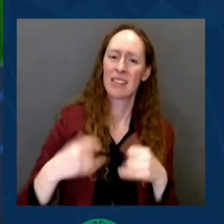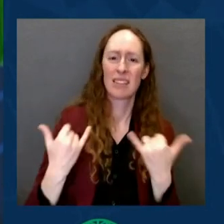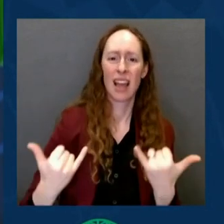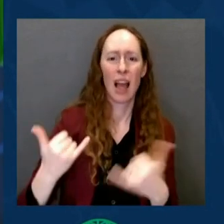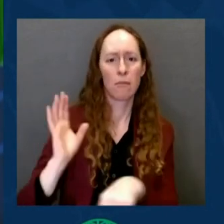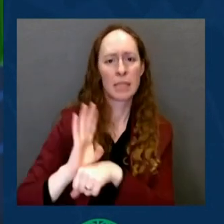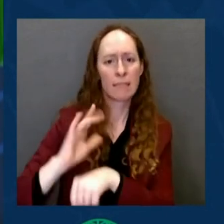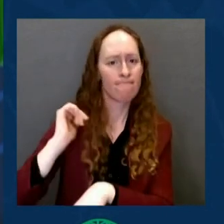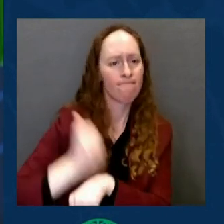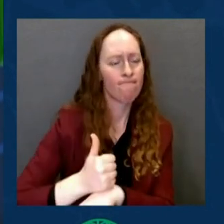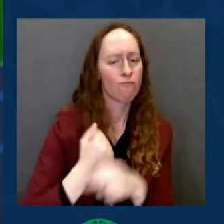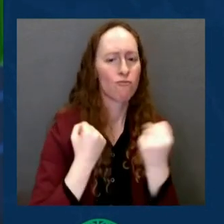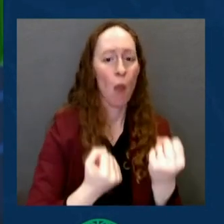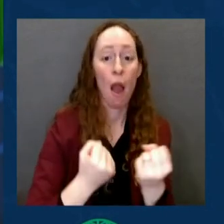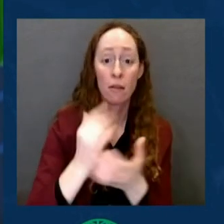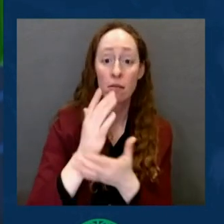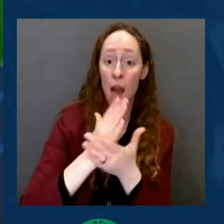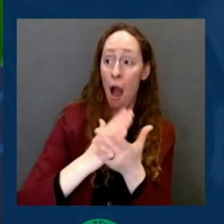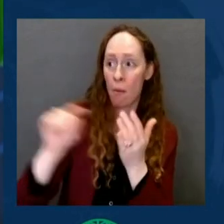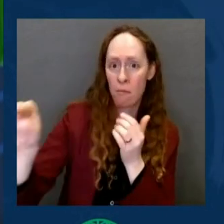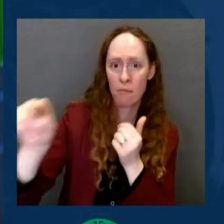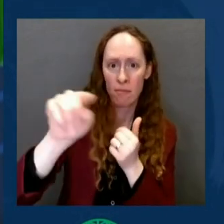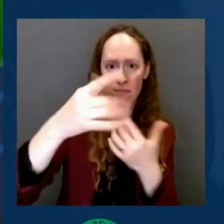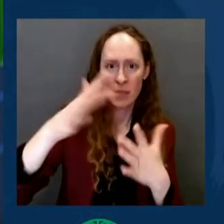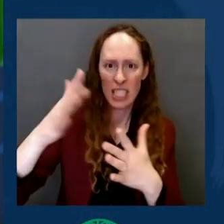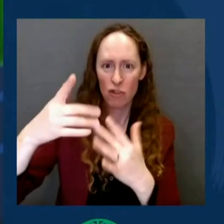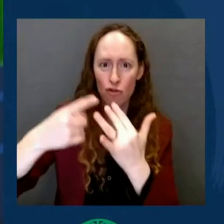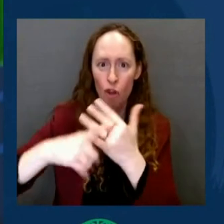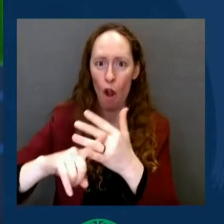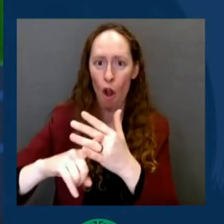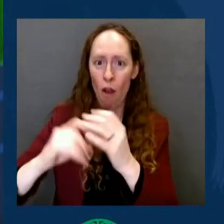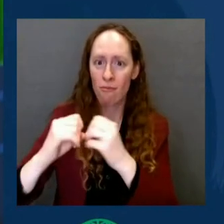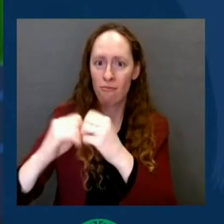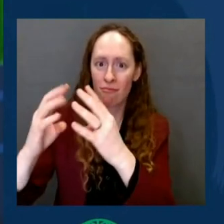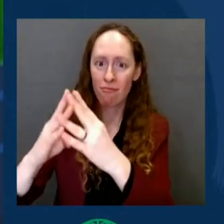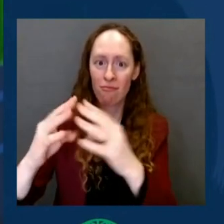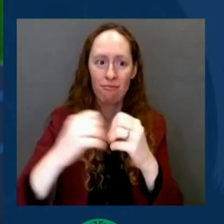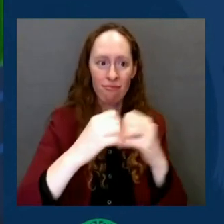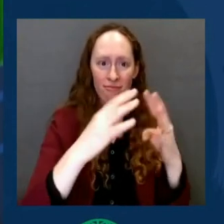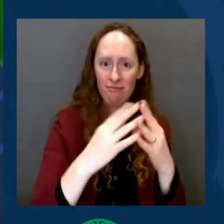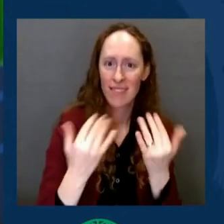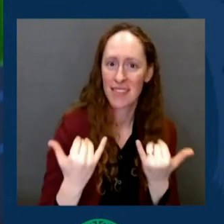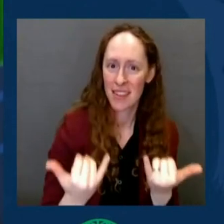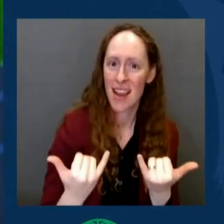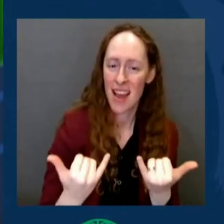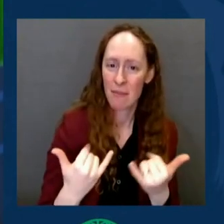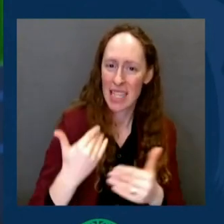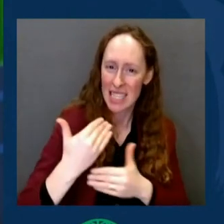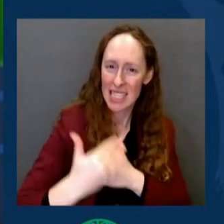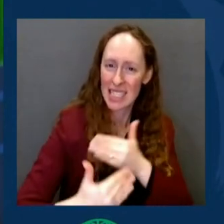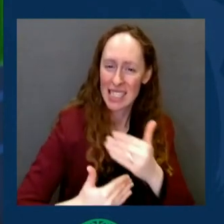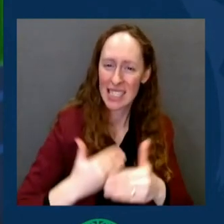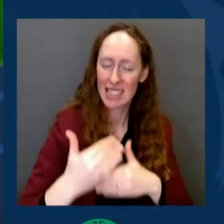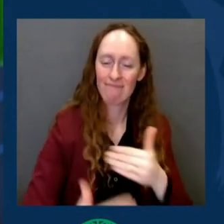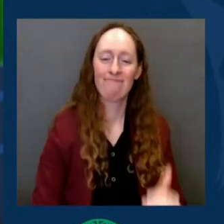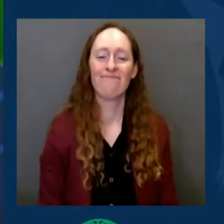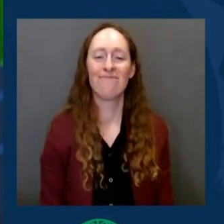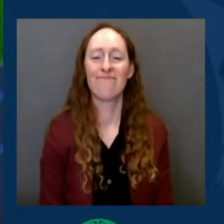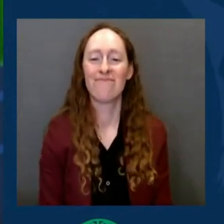These are opportunities for investment for shared prosperity. Pour